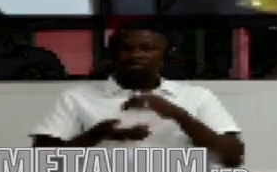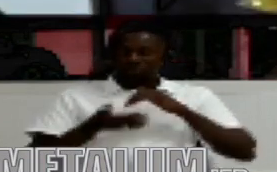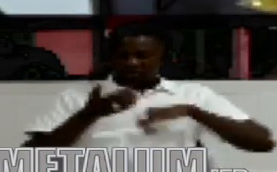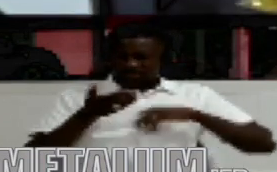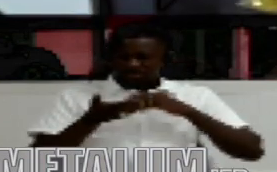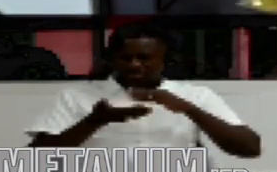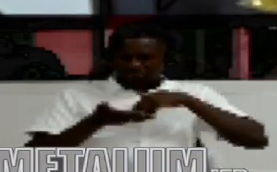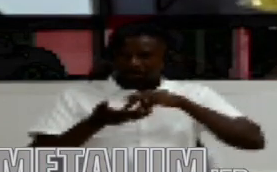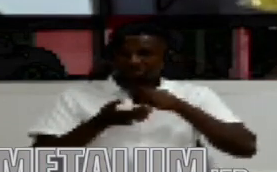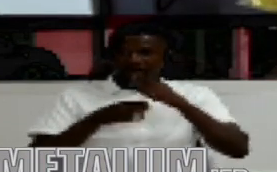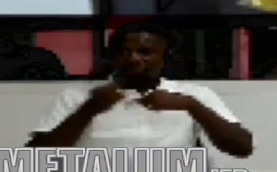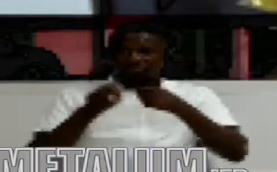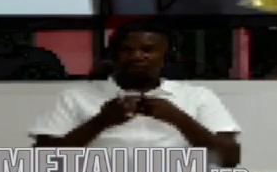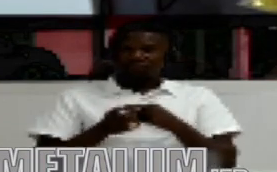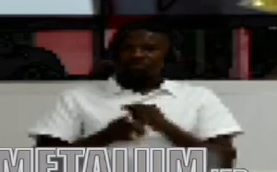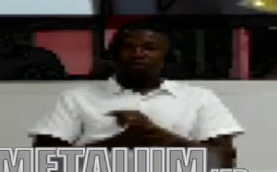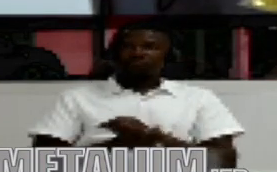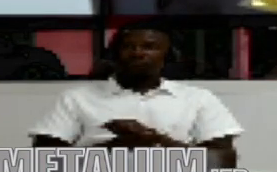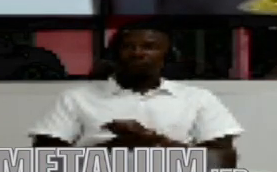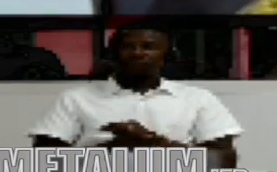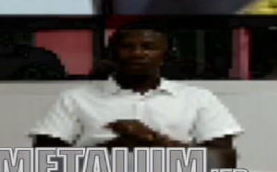proceedings. Splendid.